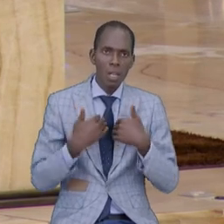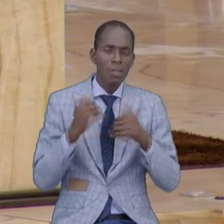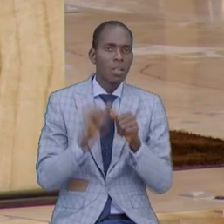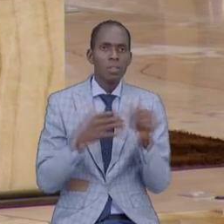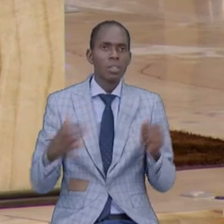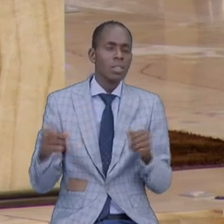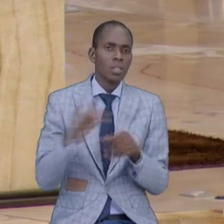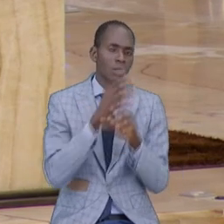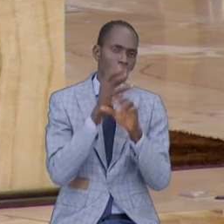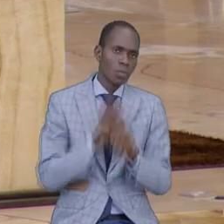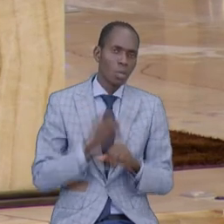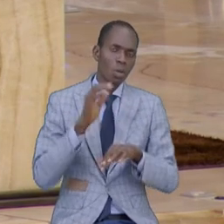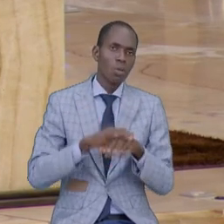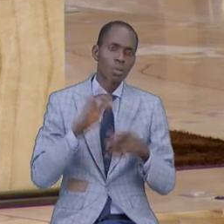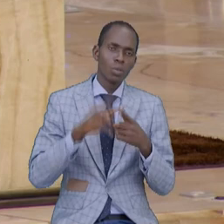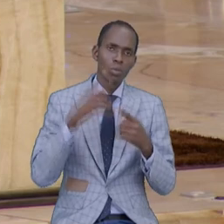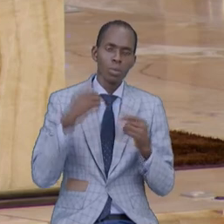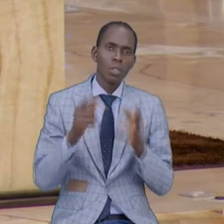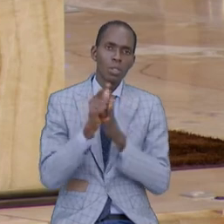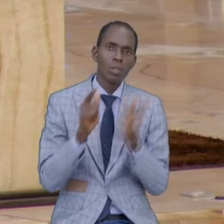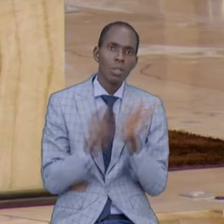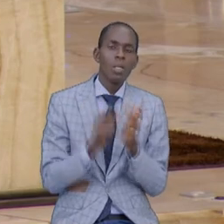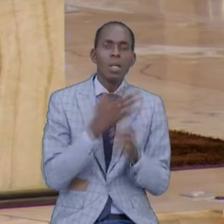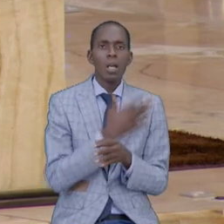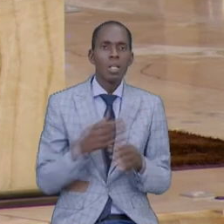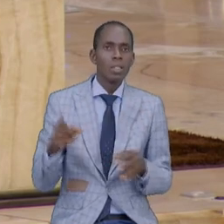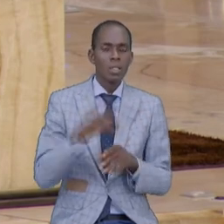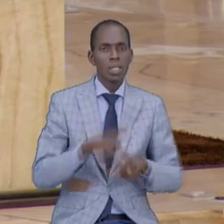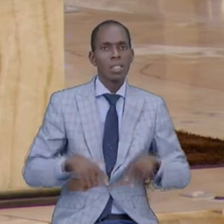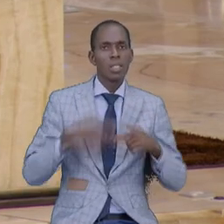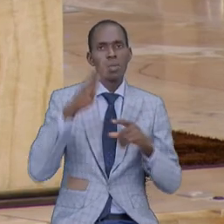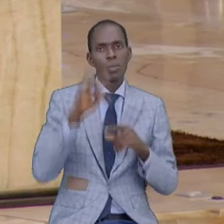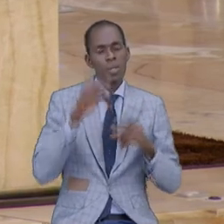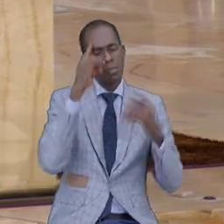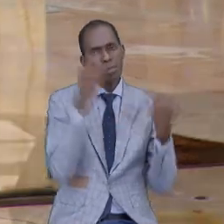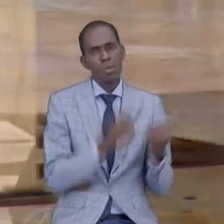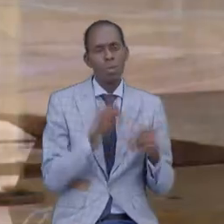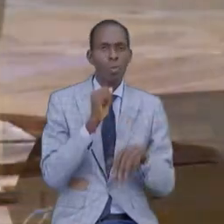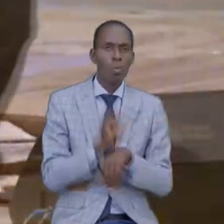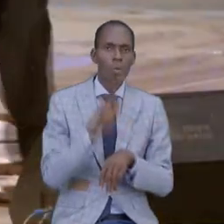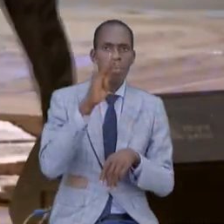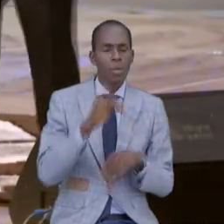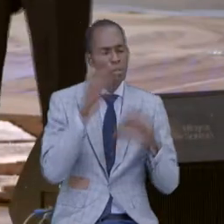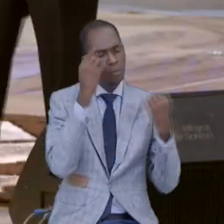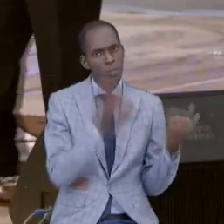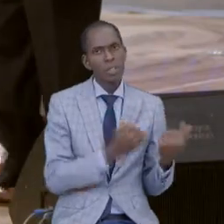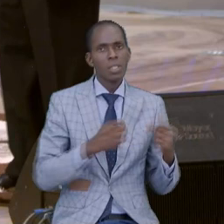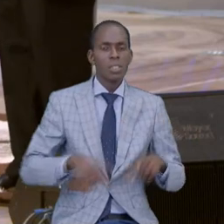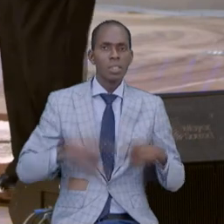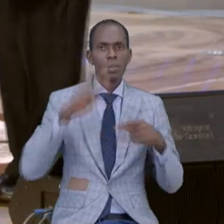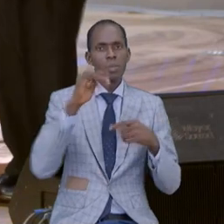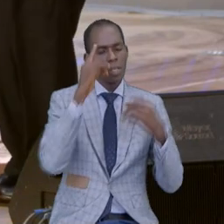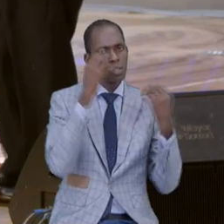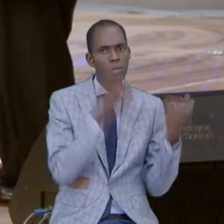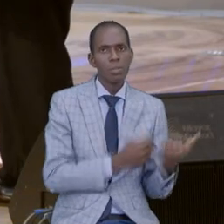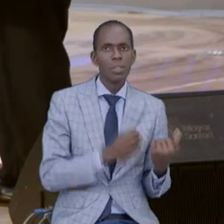they possess unto the Lord. And they live by faith. They walk by faith. They live by faith. They plan by faith.